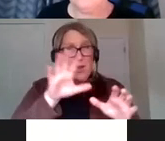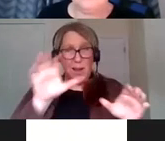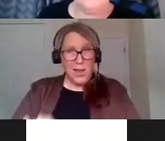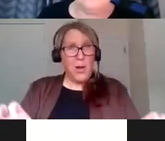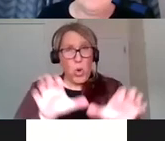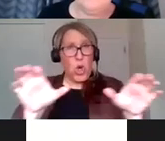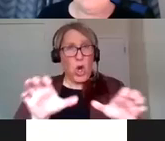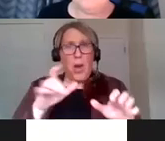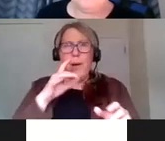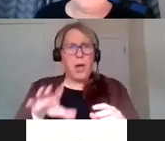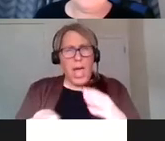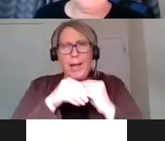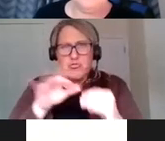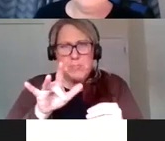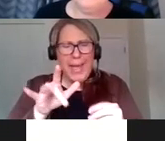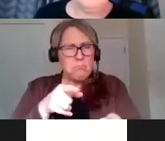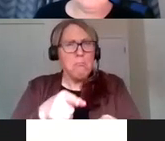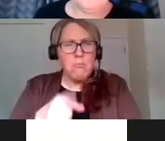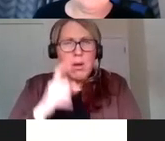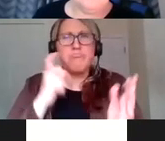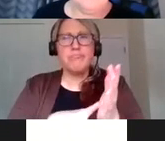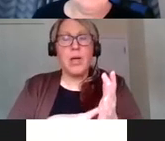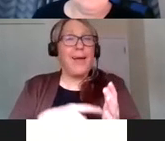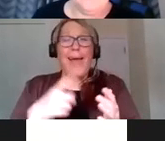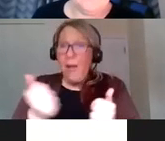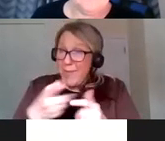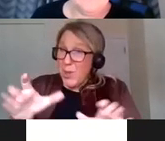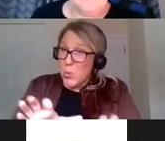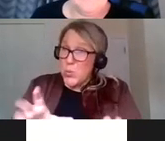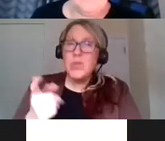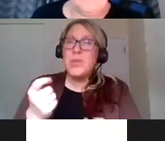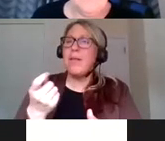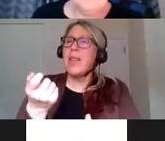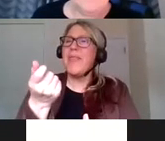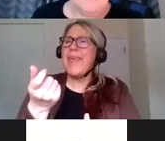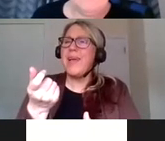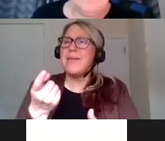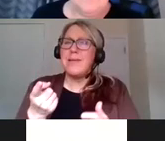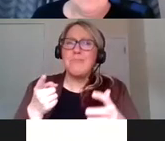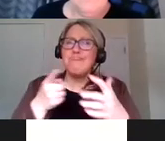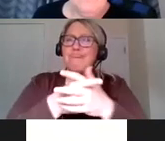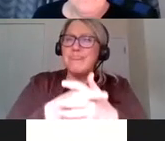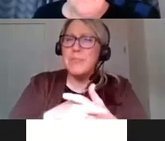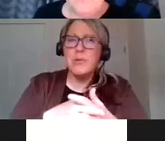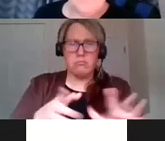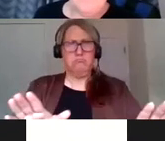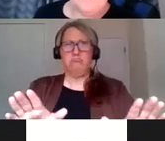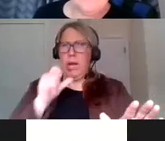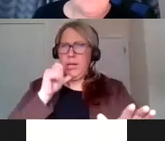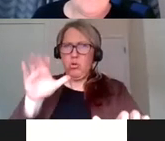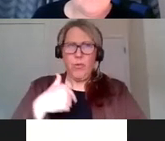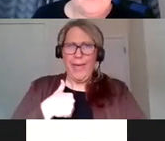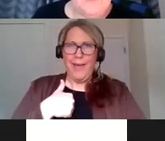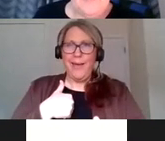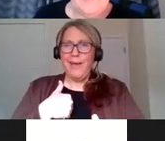just goes to show that even with everything that you do, sometimes there are little things that carry over, so that, you know, may or may not